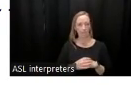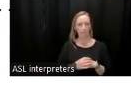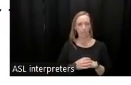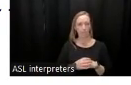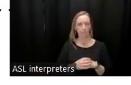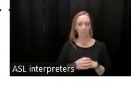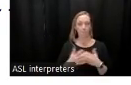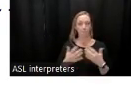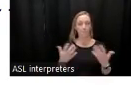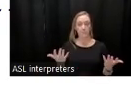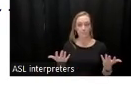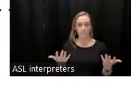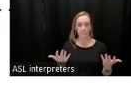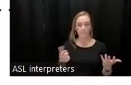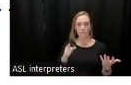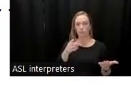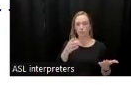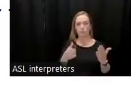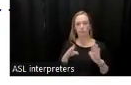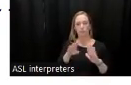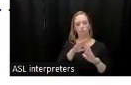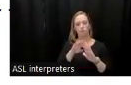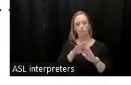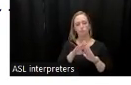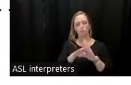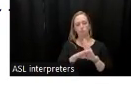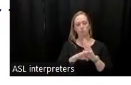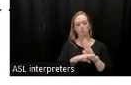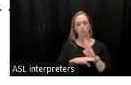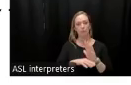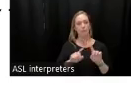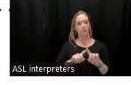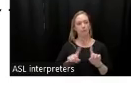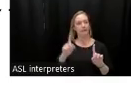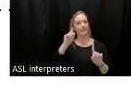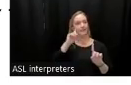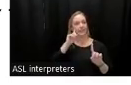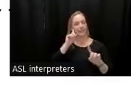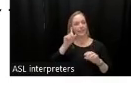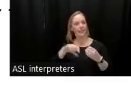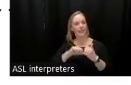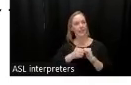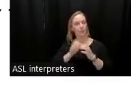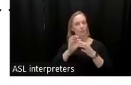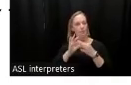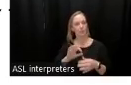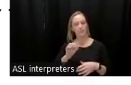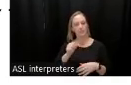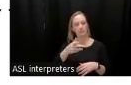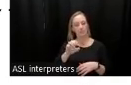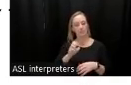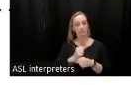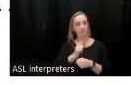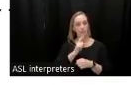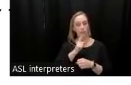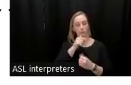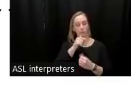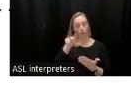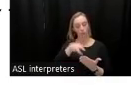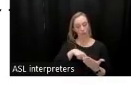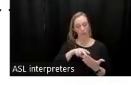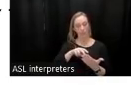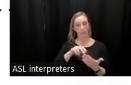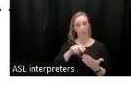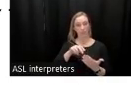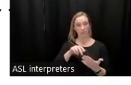you may list lots of different items, but think about those spatially and make sure that your viewers can understand how close together or far